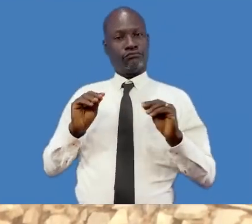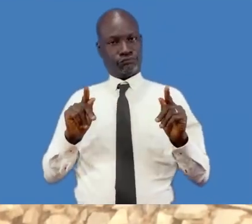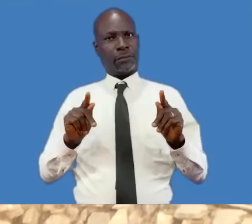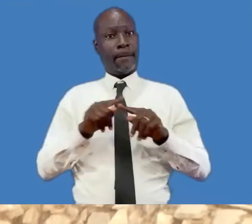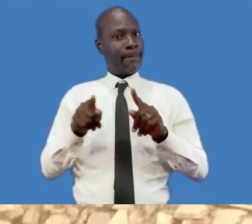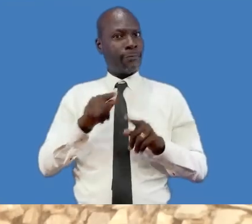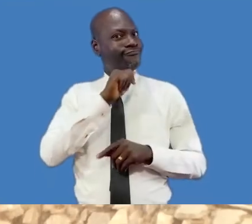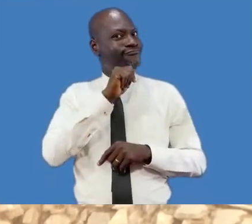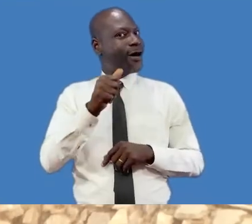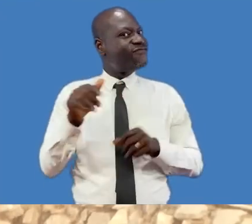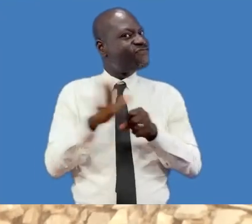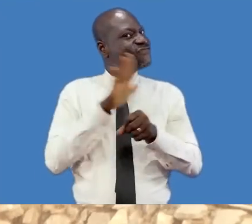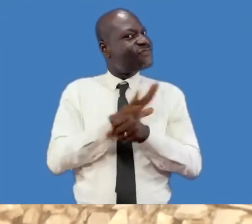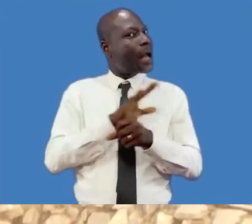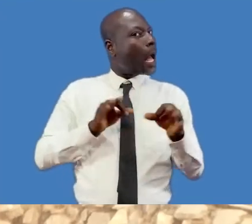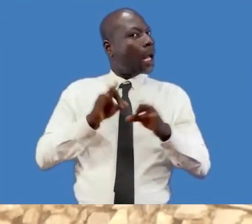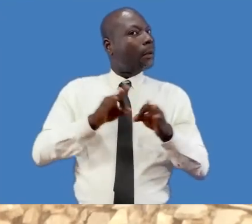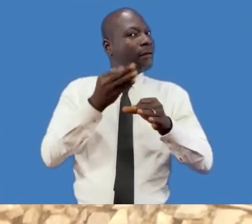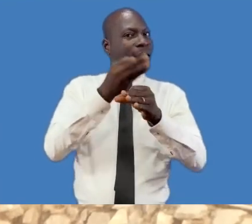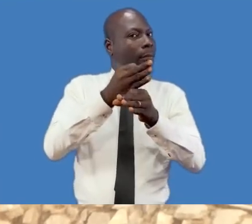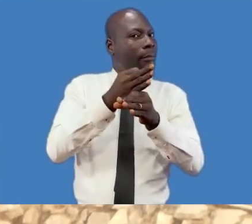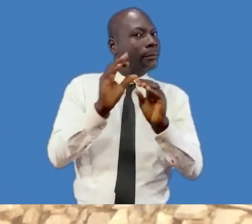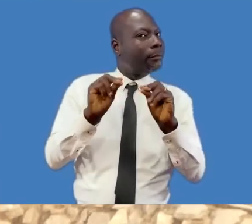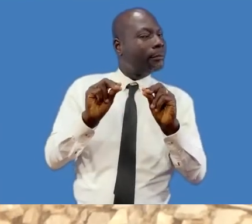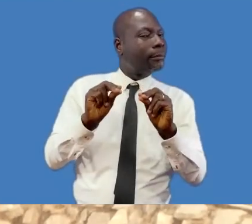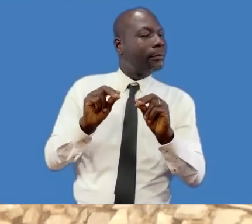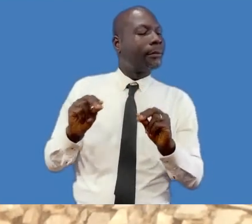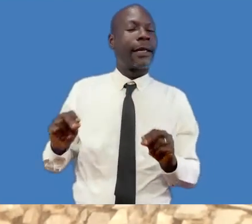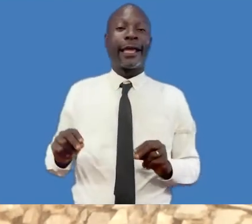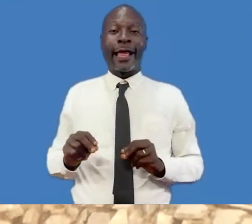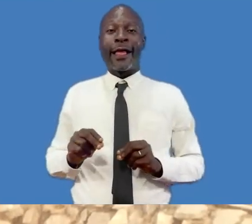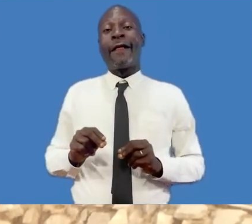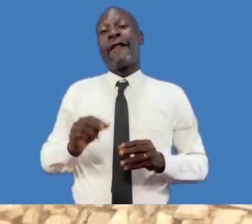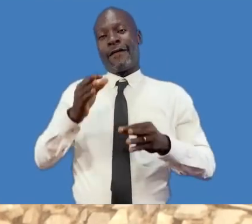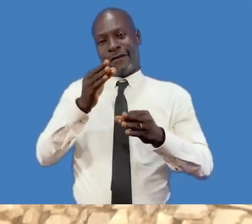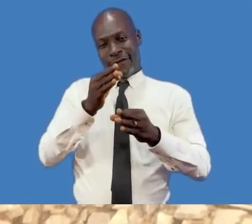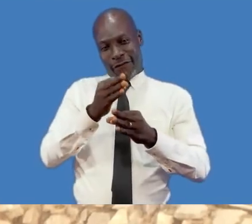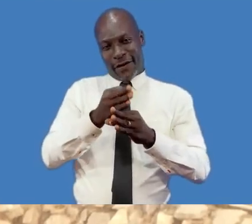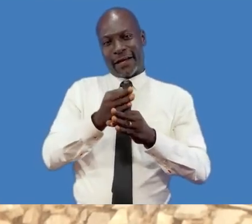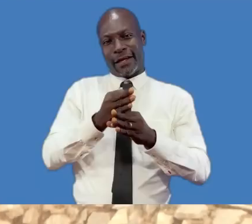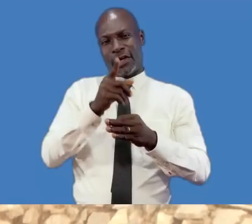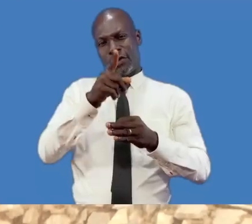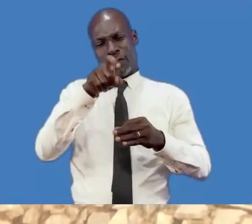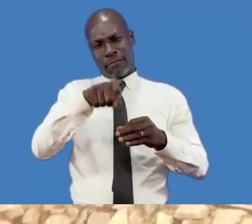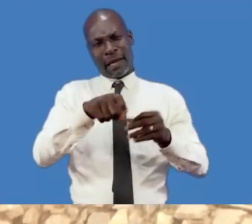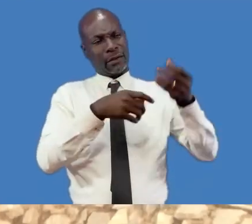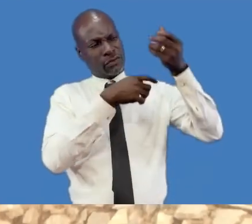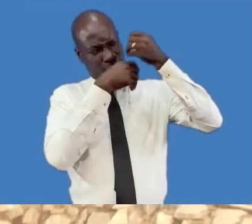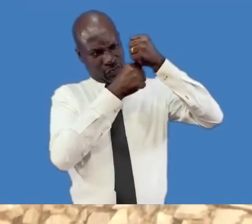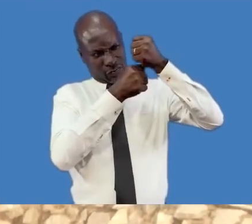that is not the full definition for faith. You can't jidi a, the other kind of trust on